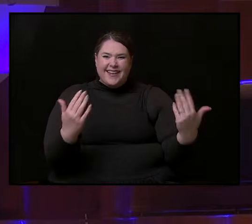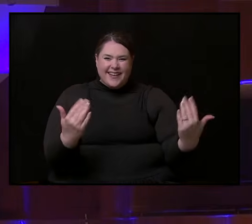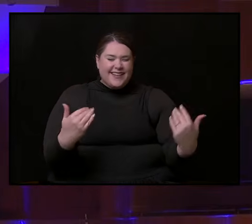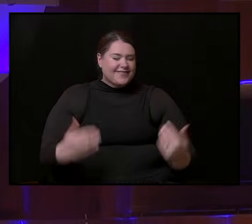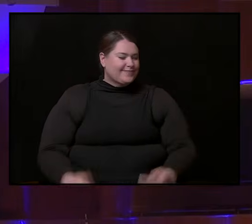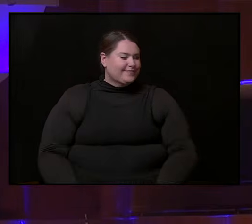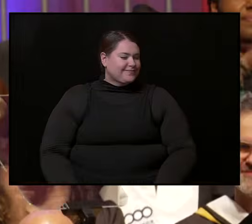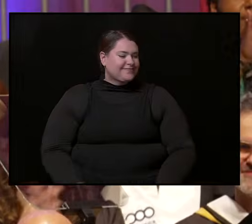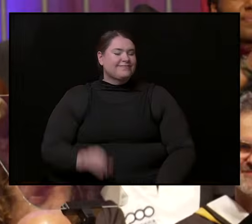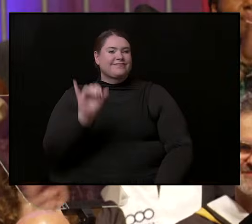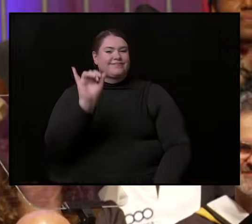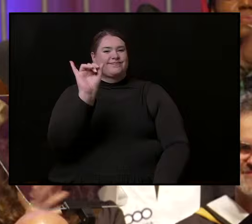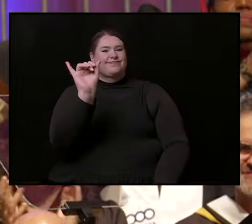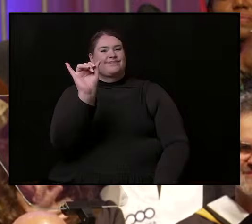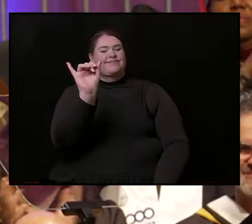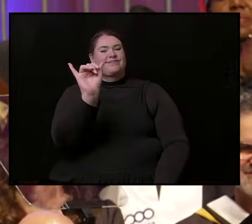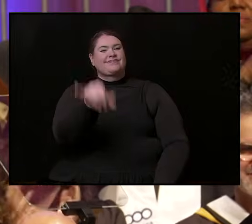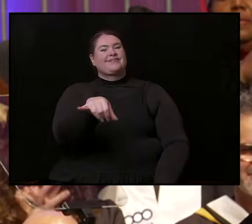That's what I'm talking about.